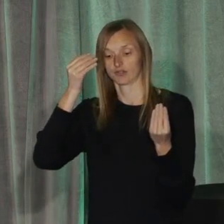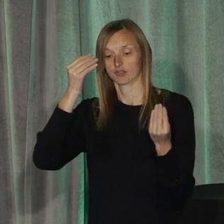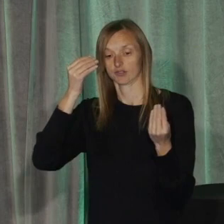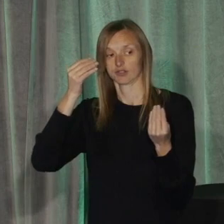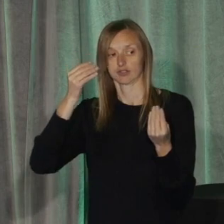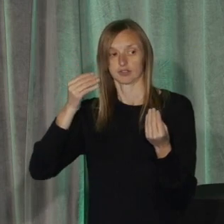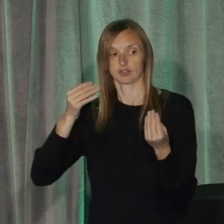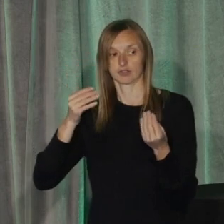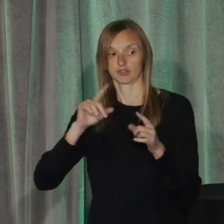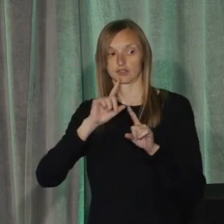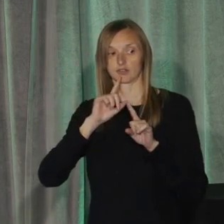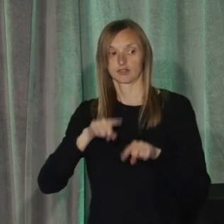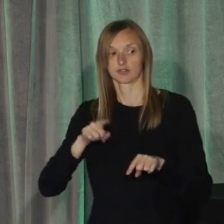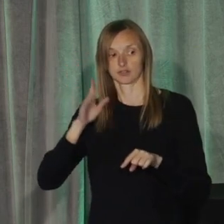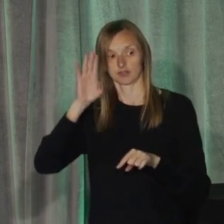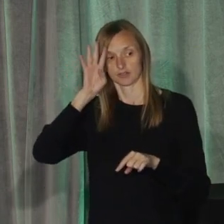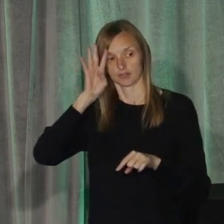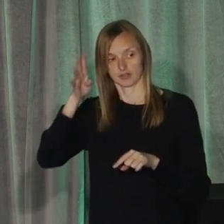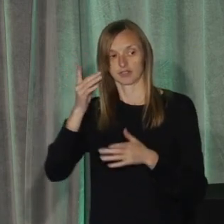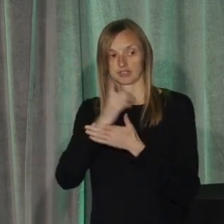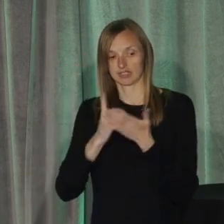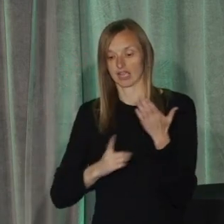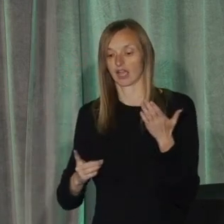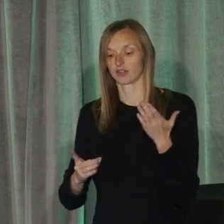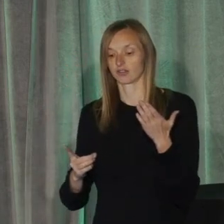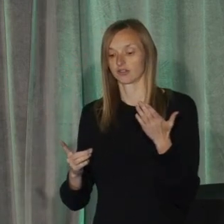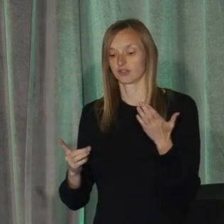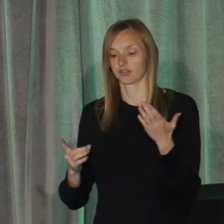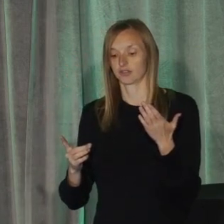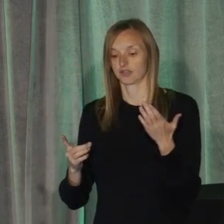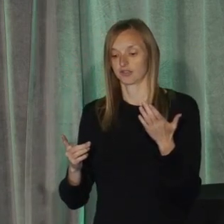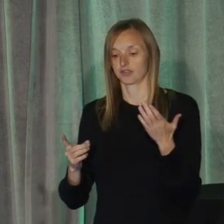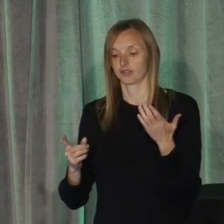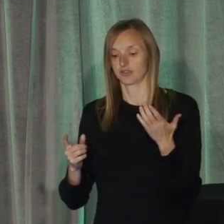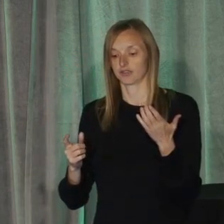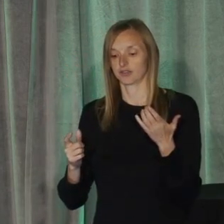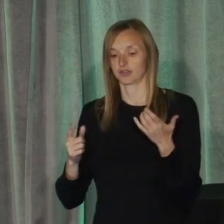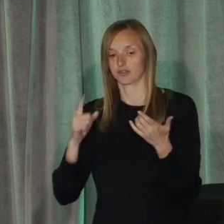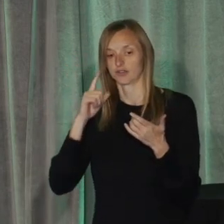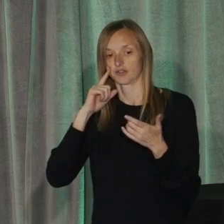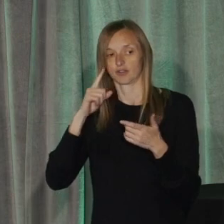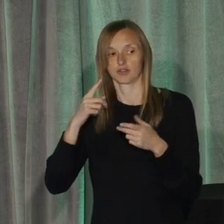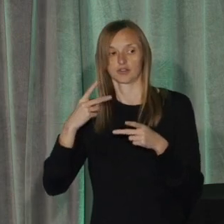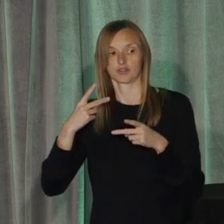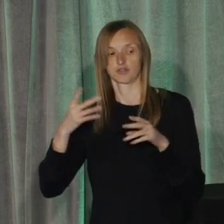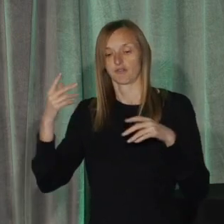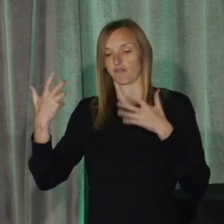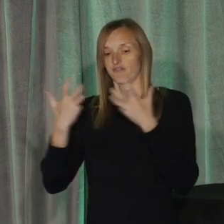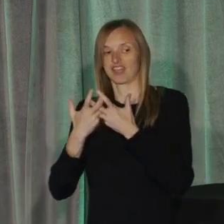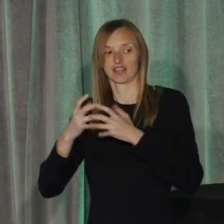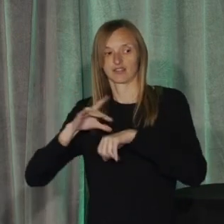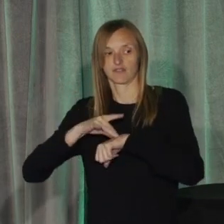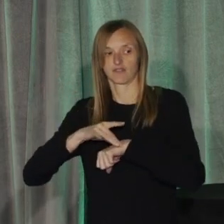the design which is can be able to fit to our environment. This is